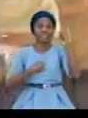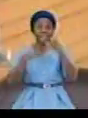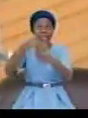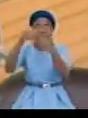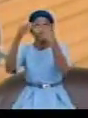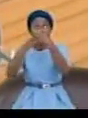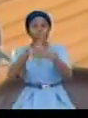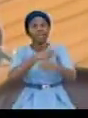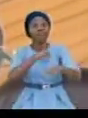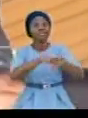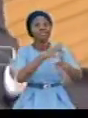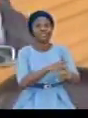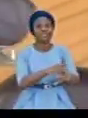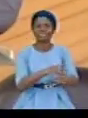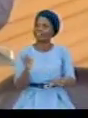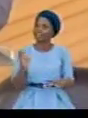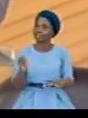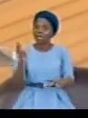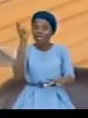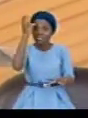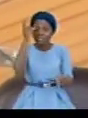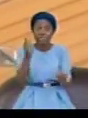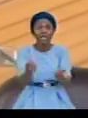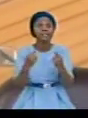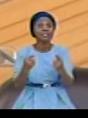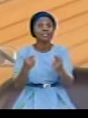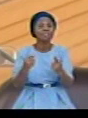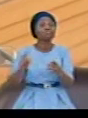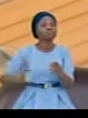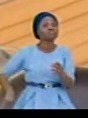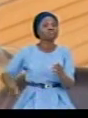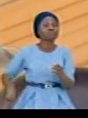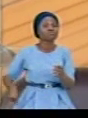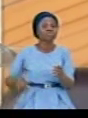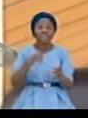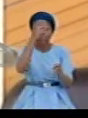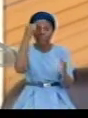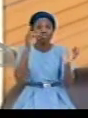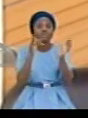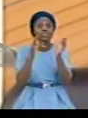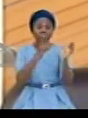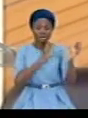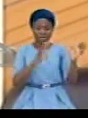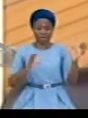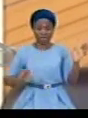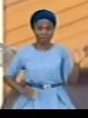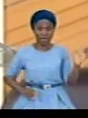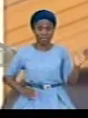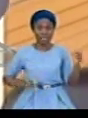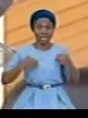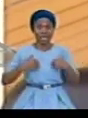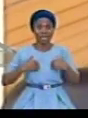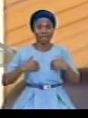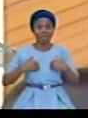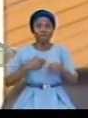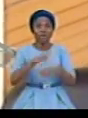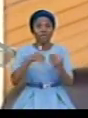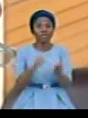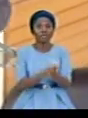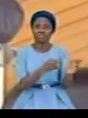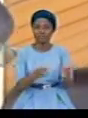Satan came too late. Christ possessed all that already. The same thing with the